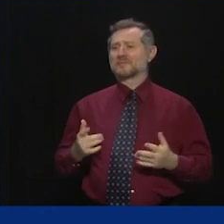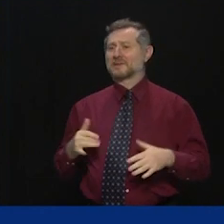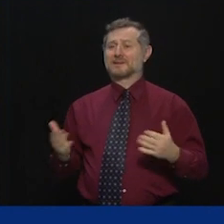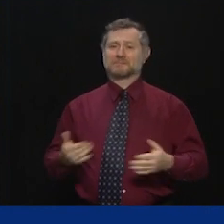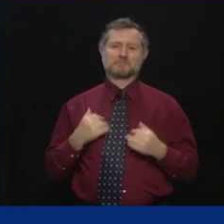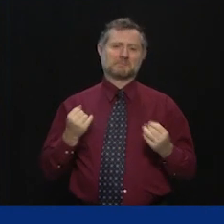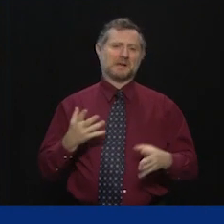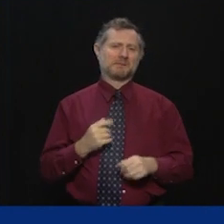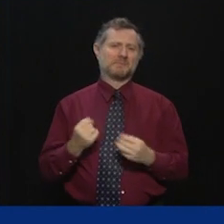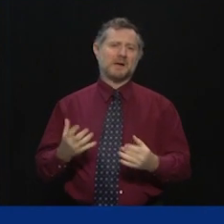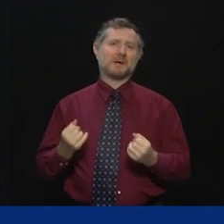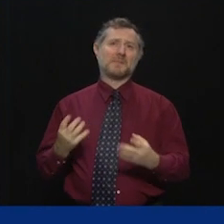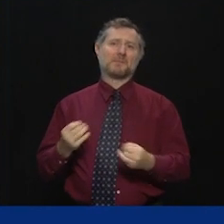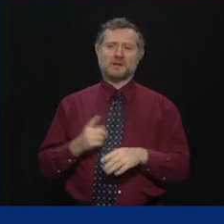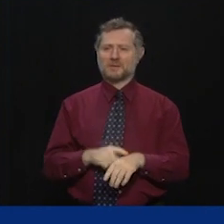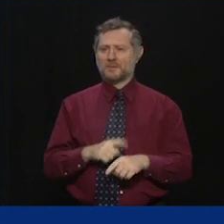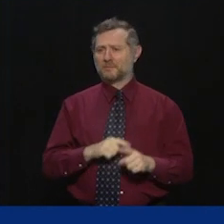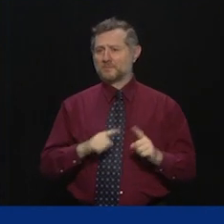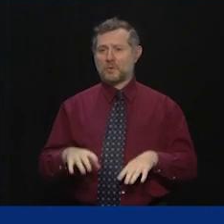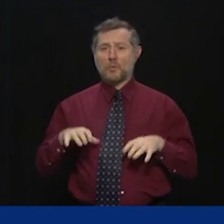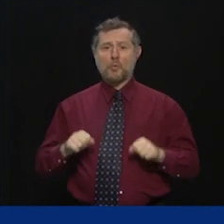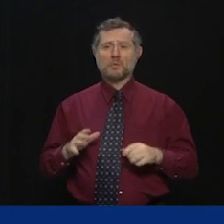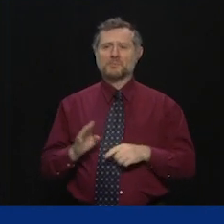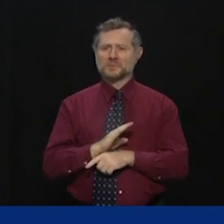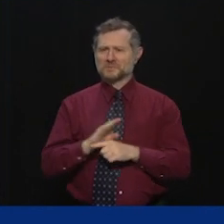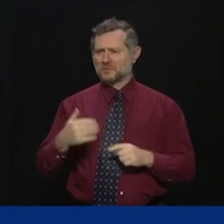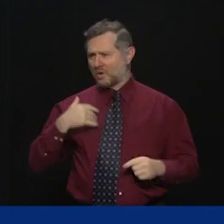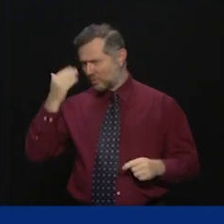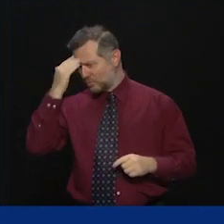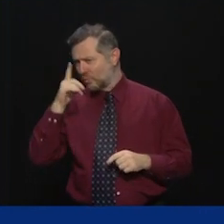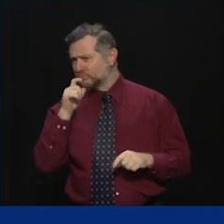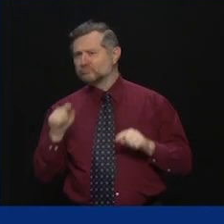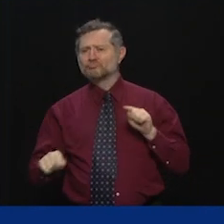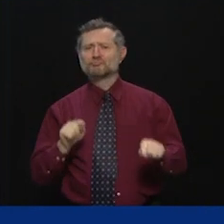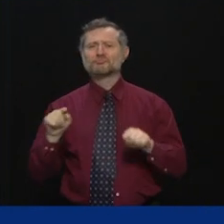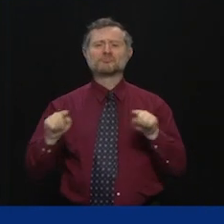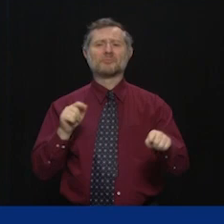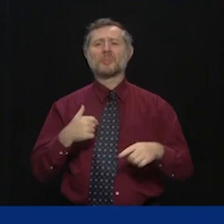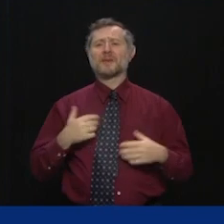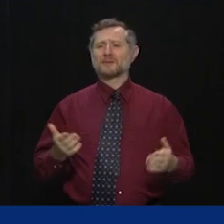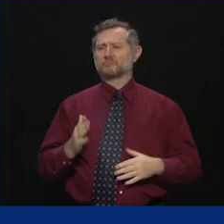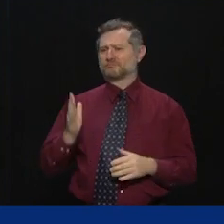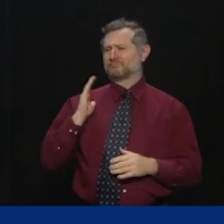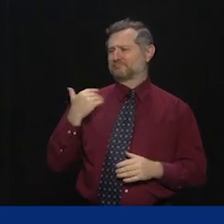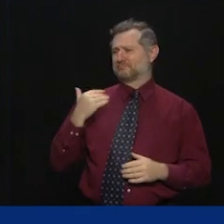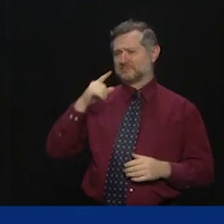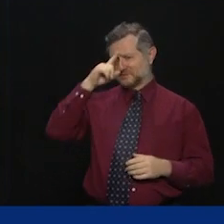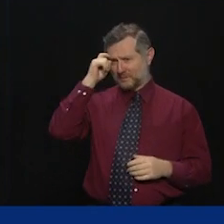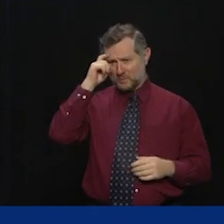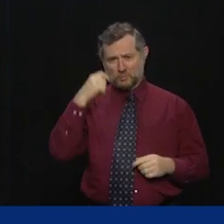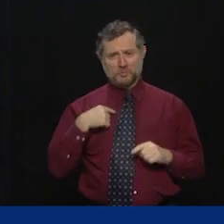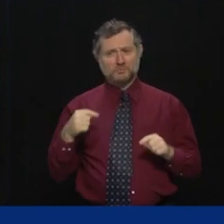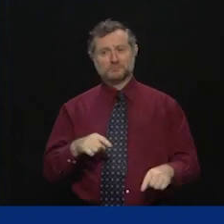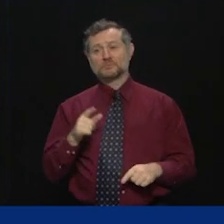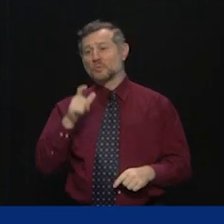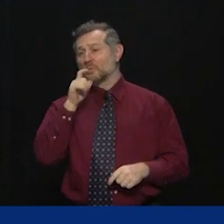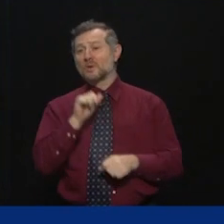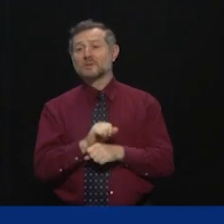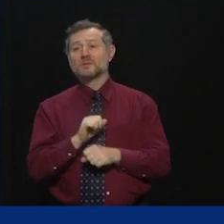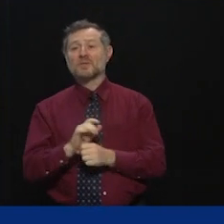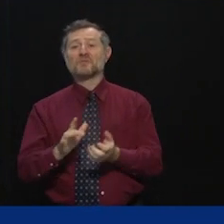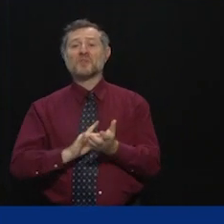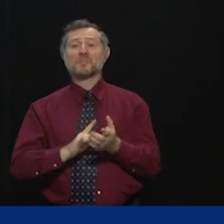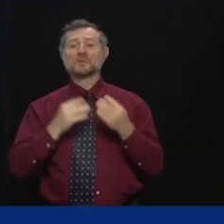the restaurant owners. But I was back here again just a few months ago talking to the people in the pharmacies who are working tirelessly to make sure we